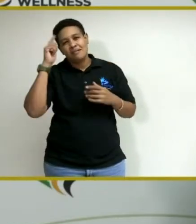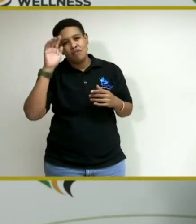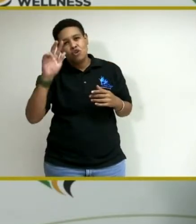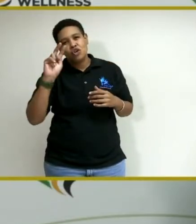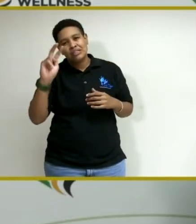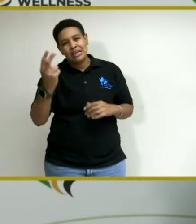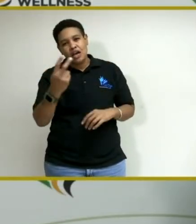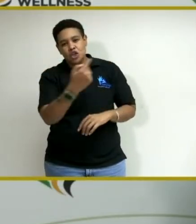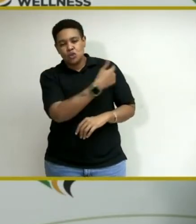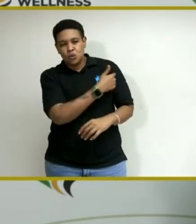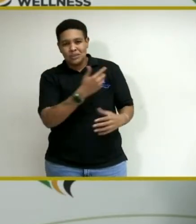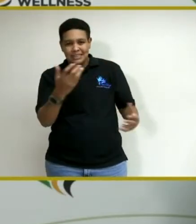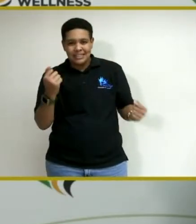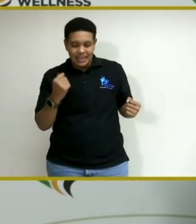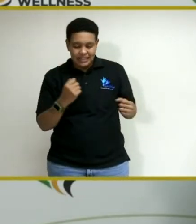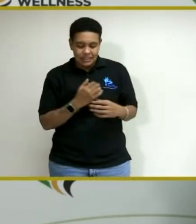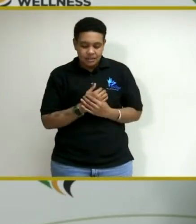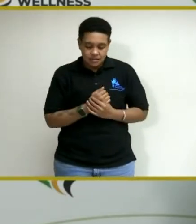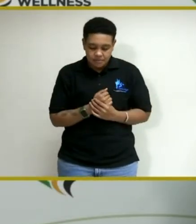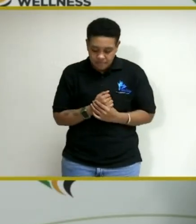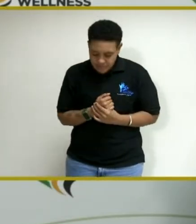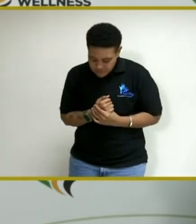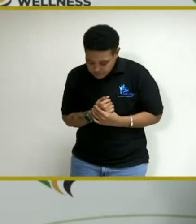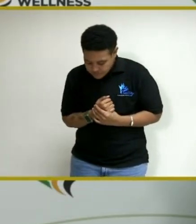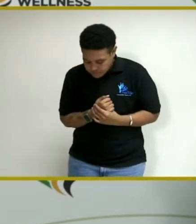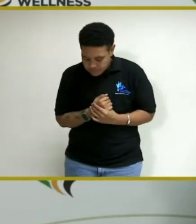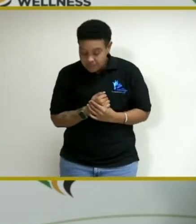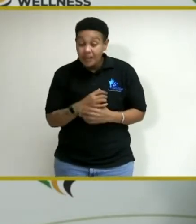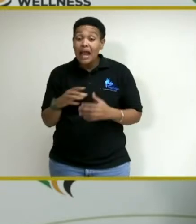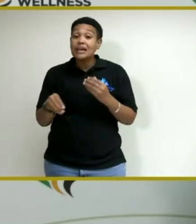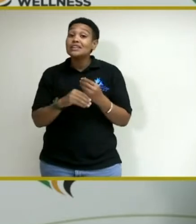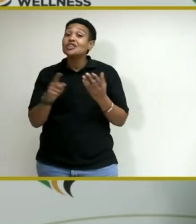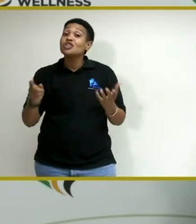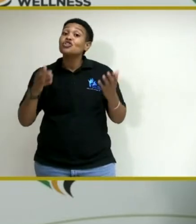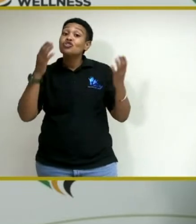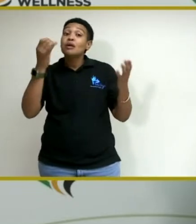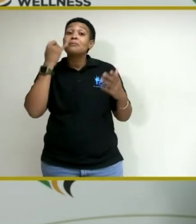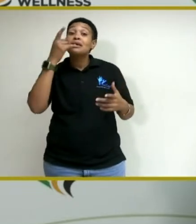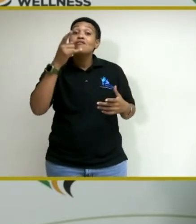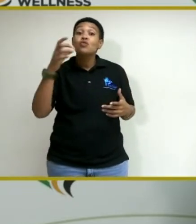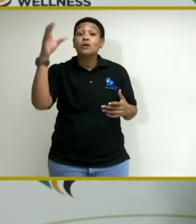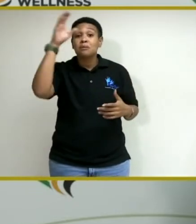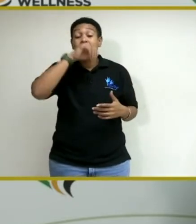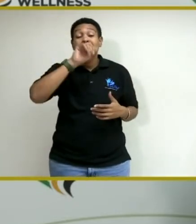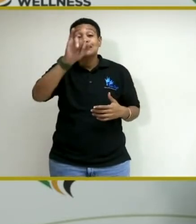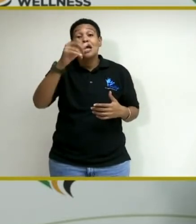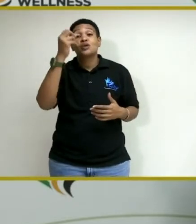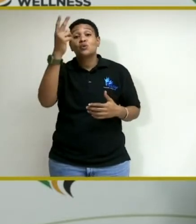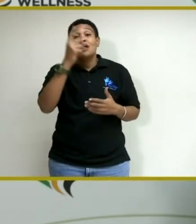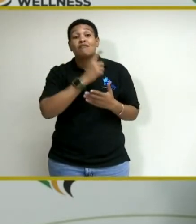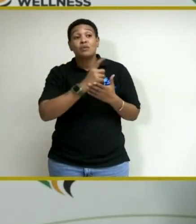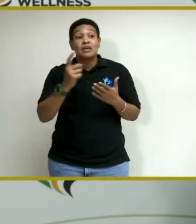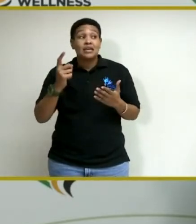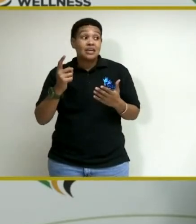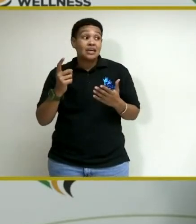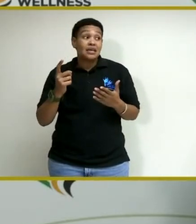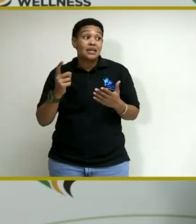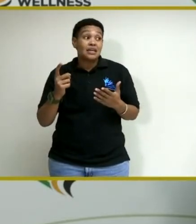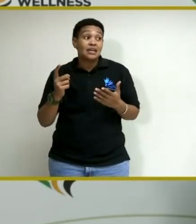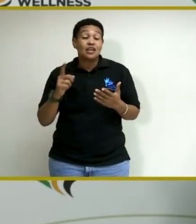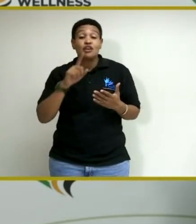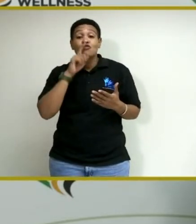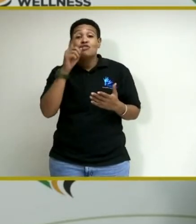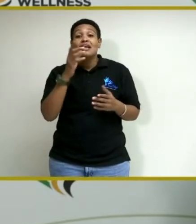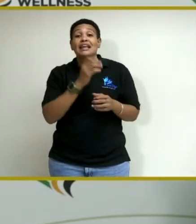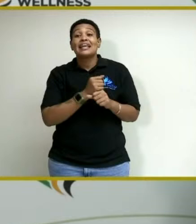second dose. Now, also recommended is if you have missed that 12-week mark, you are really to get the vaccine